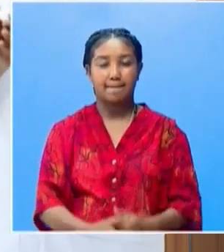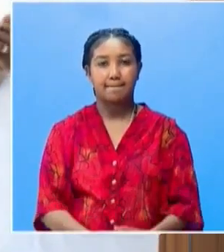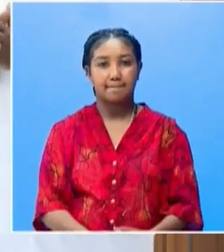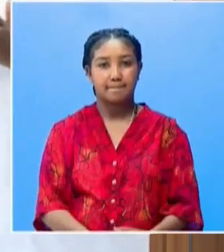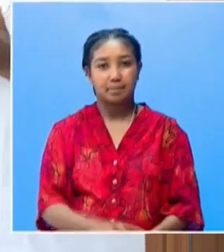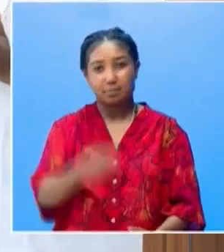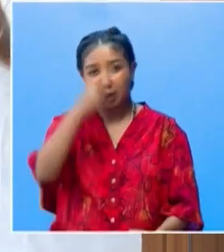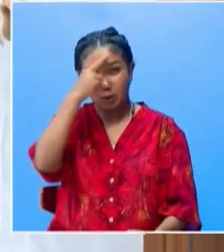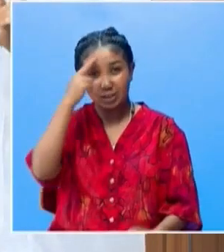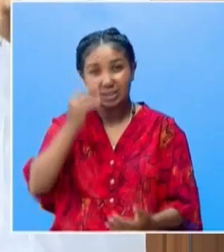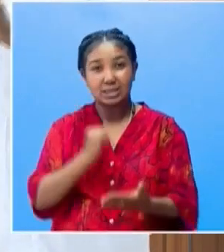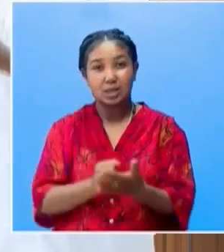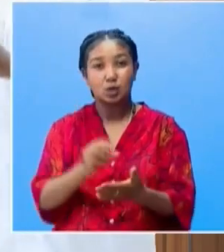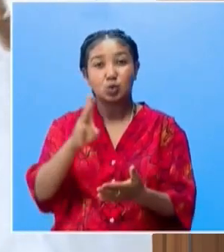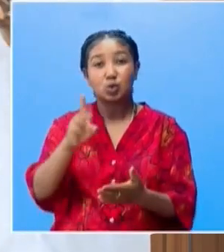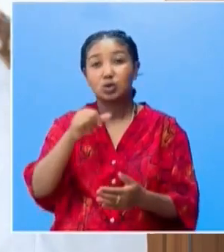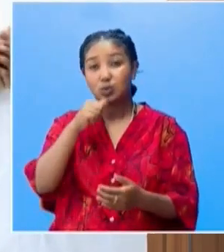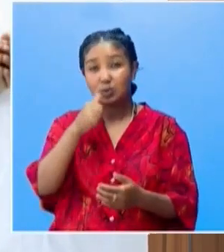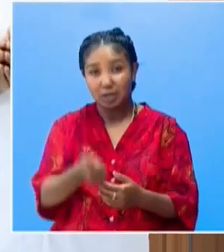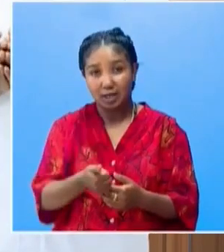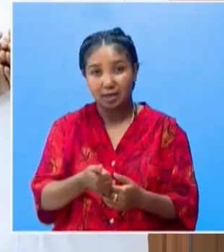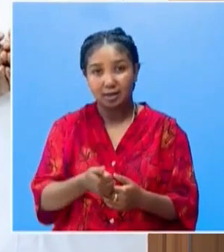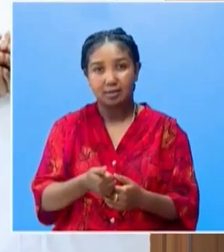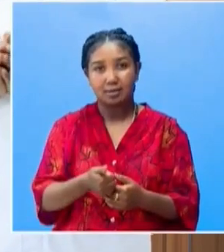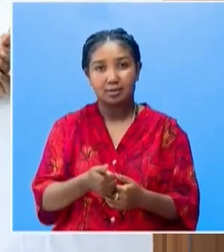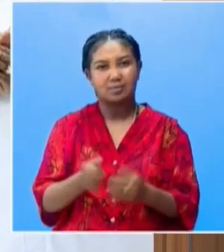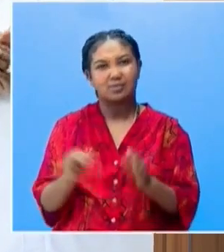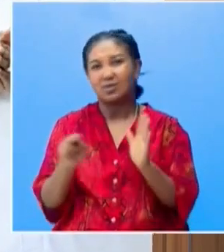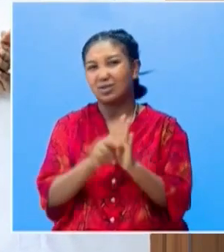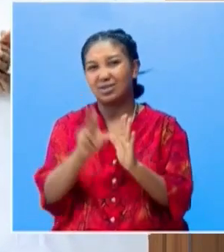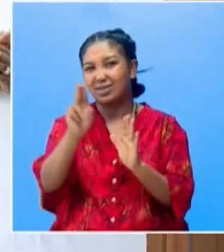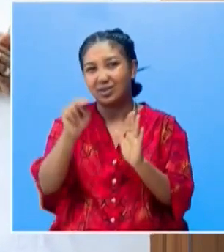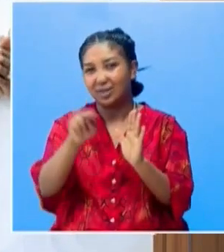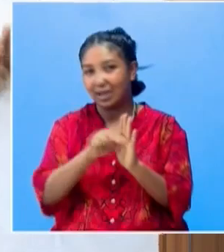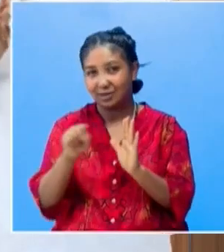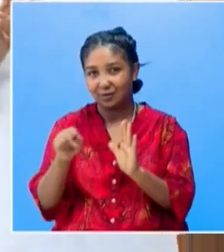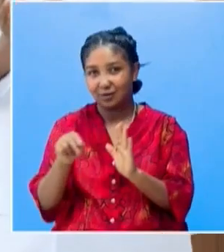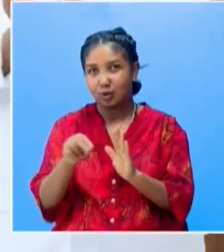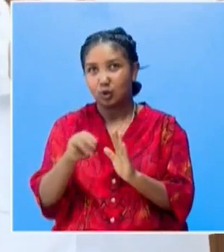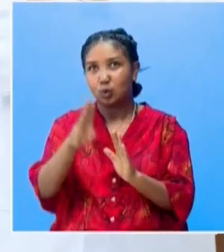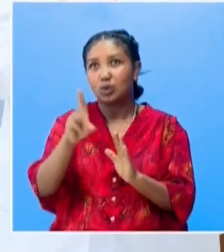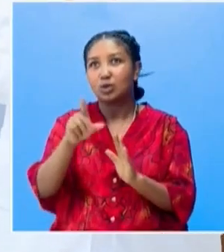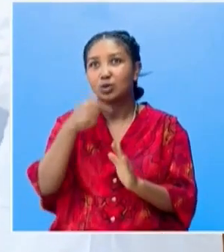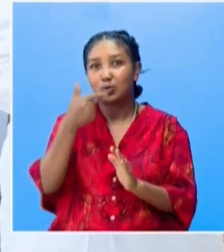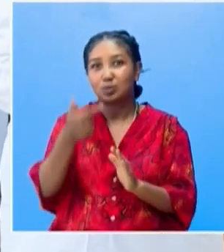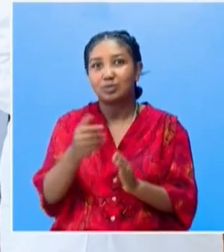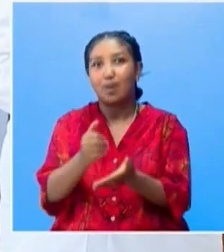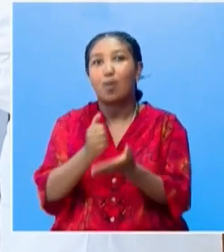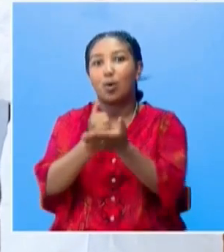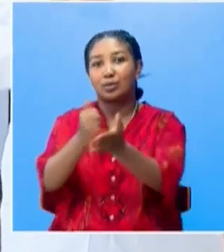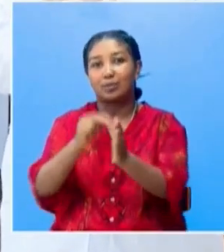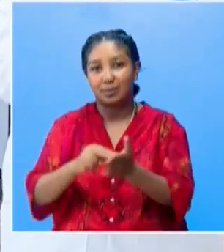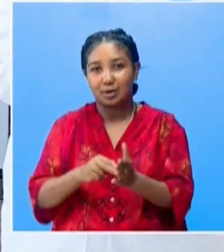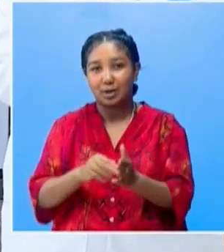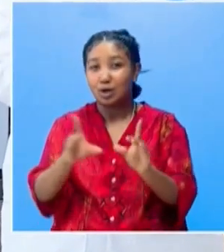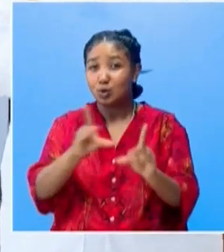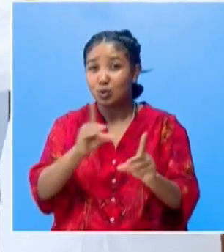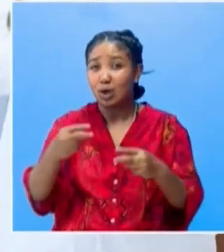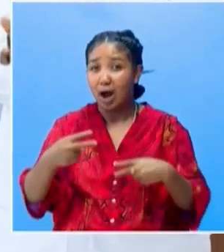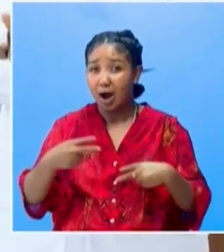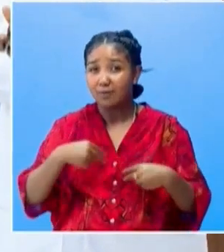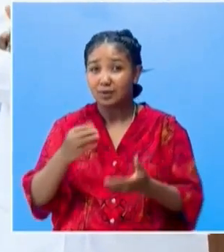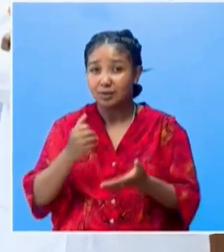Just because it says, wouldn't you say, it's not negative. That means, wouldn't you support? Don't you have